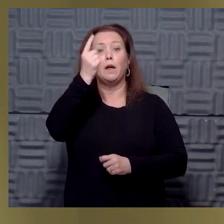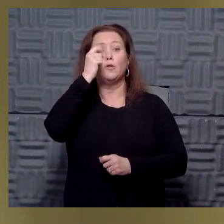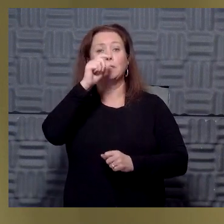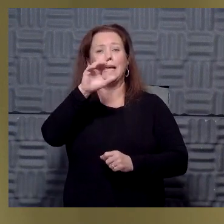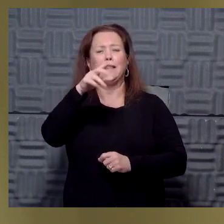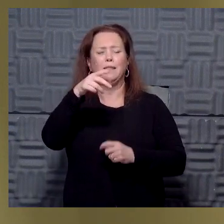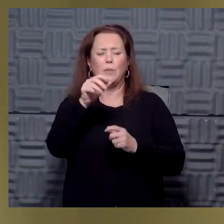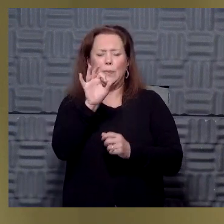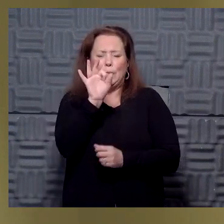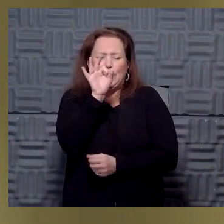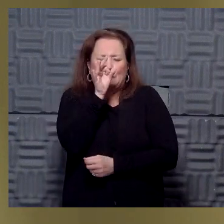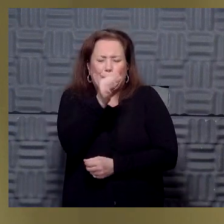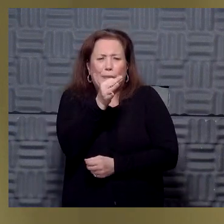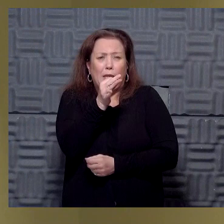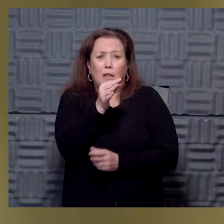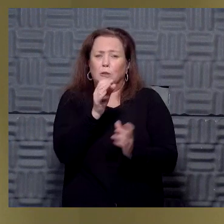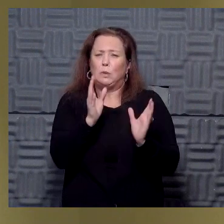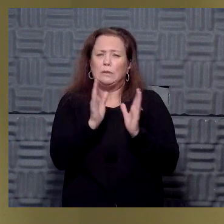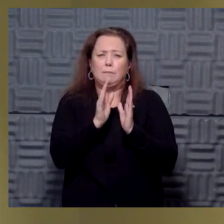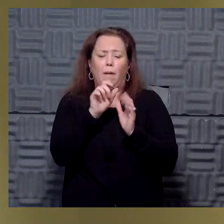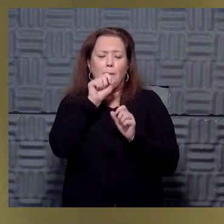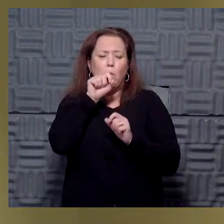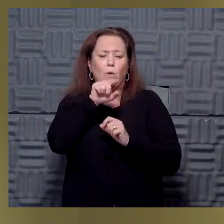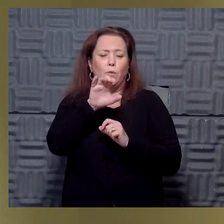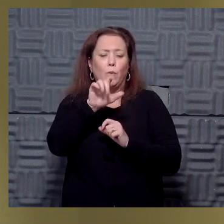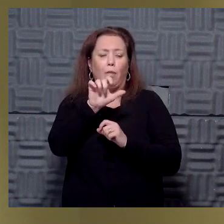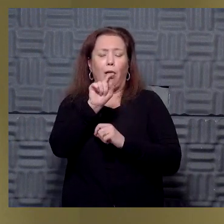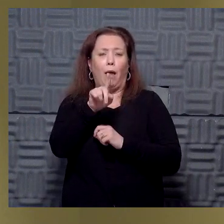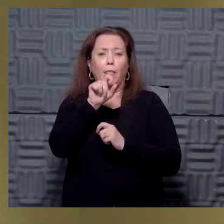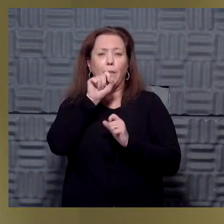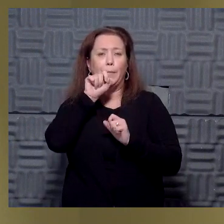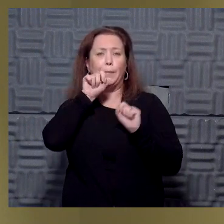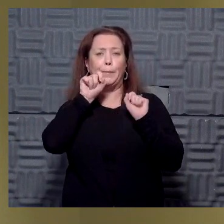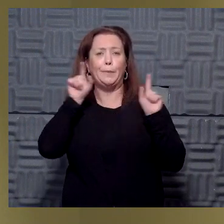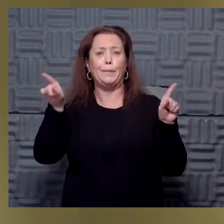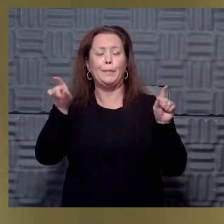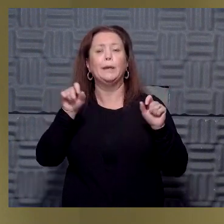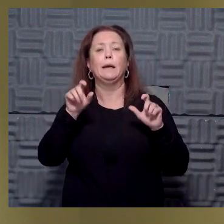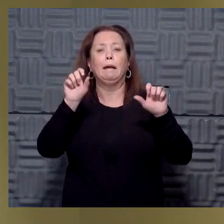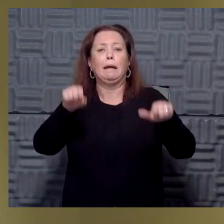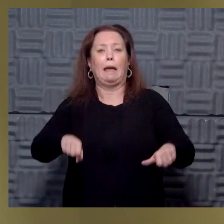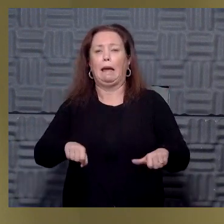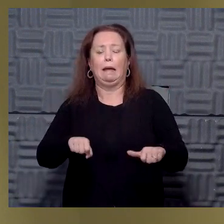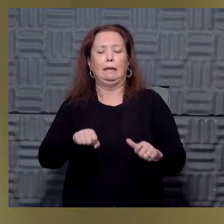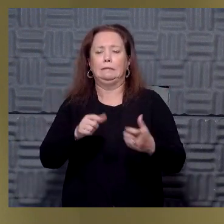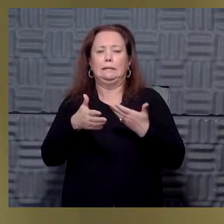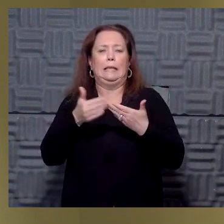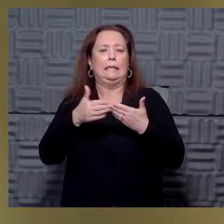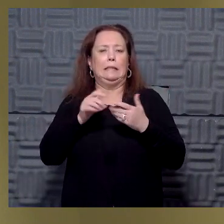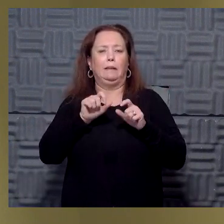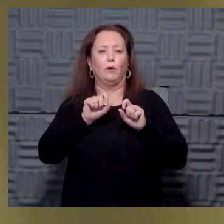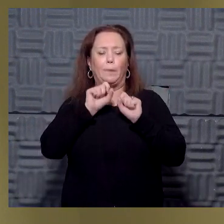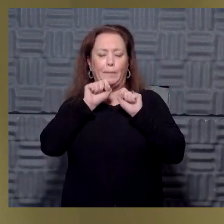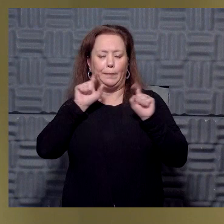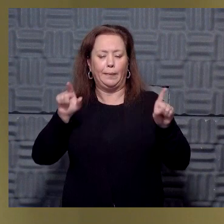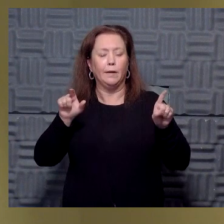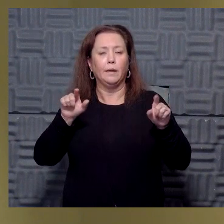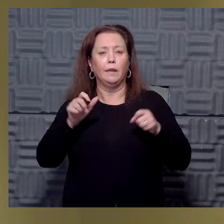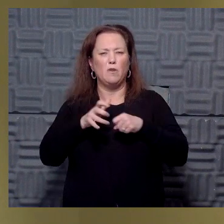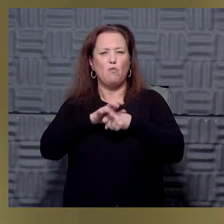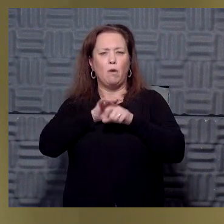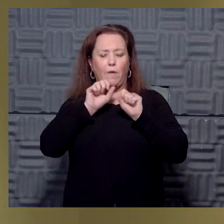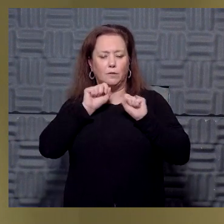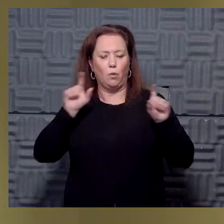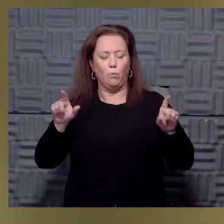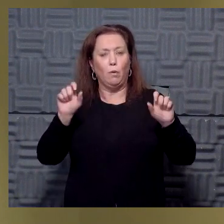extremely small, and going through a piece of cloth is nothing. It's like going through a sieve for these types of things. So it's unclear